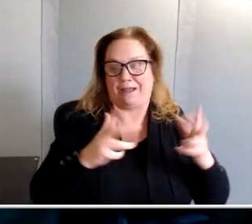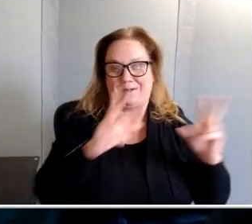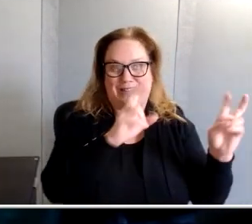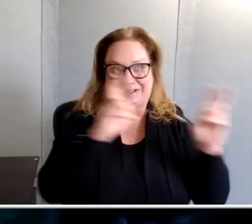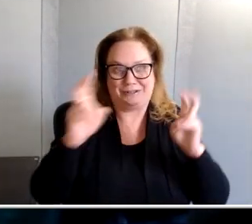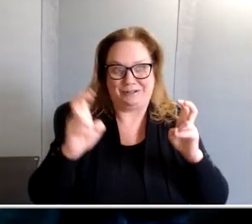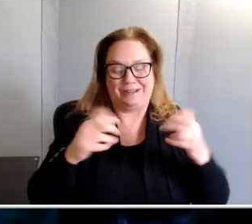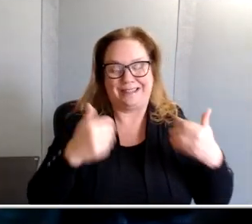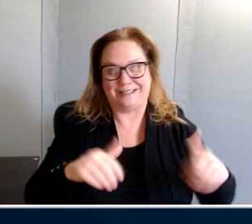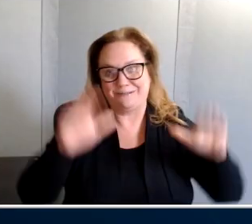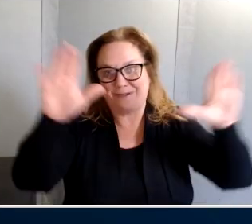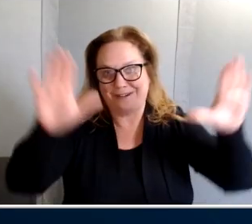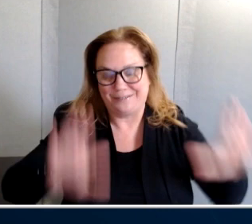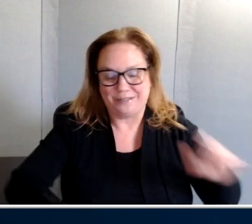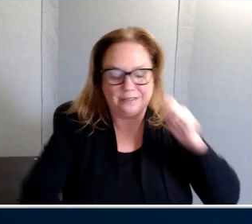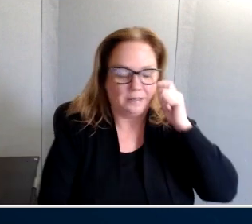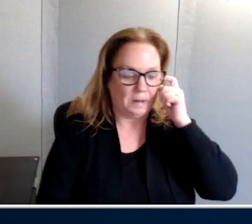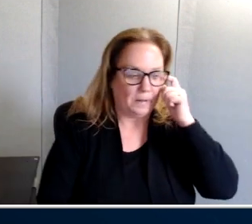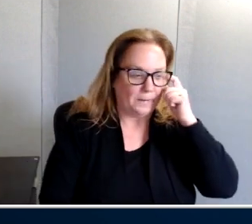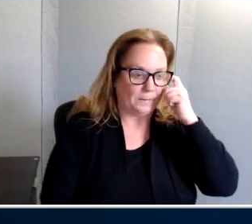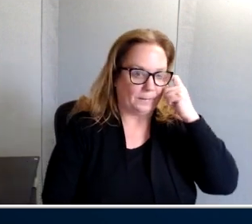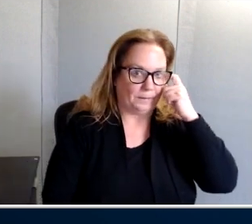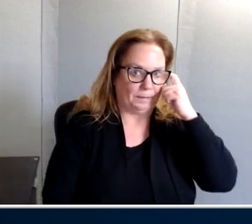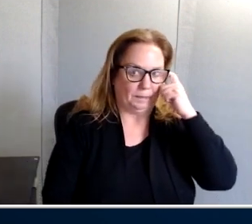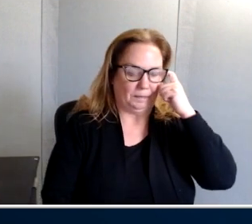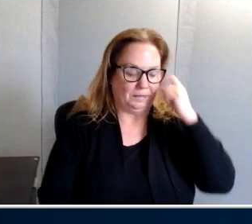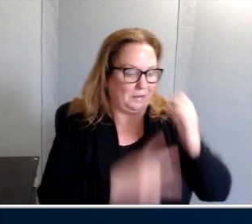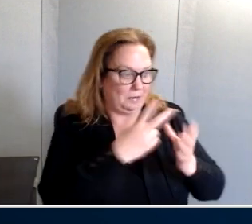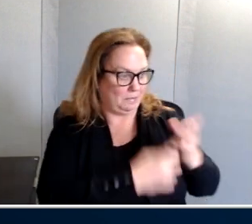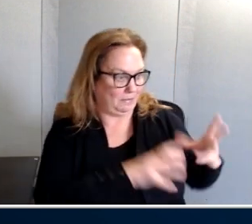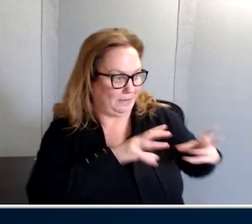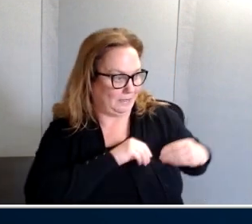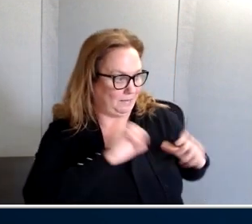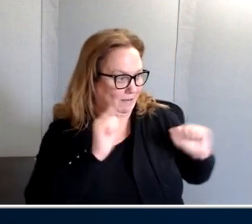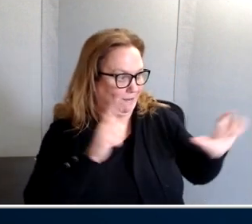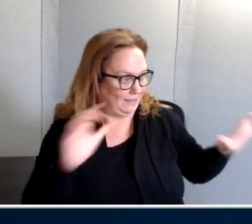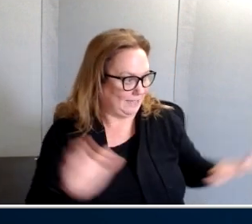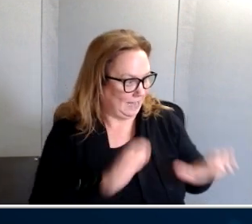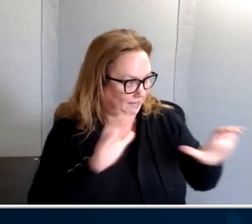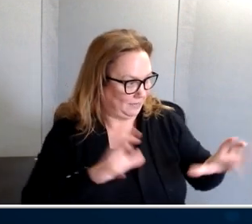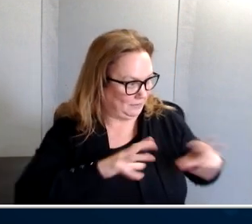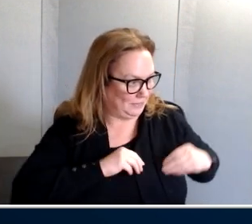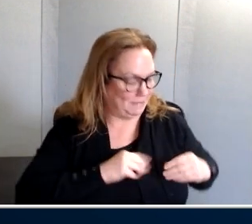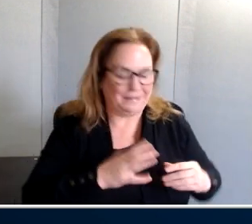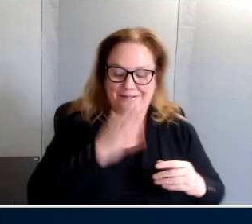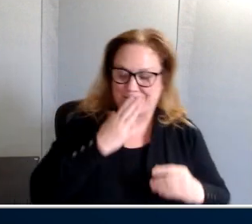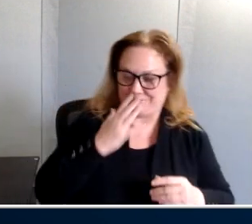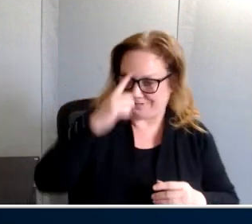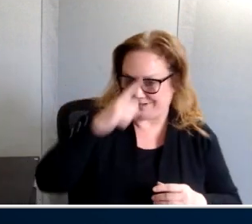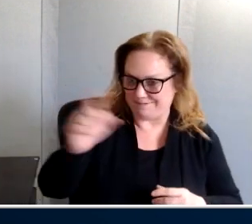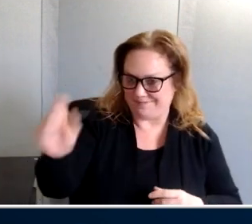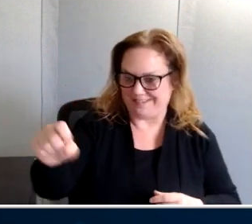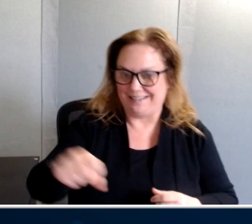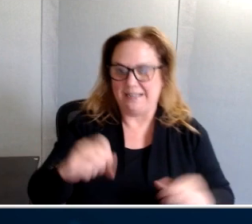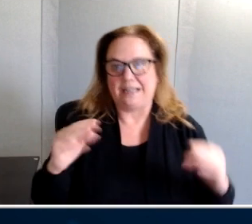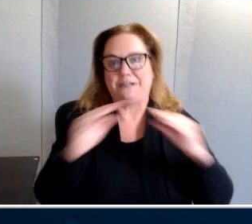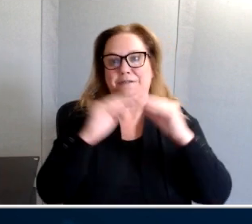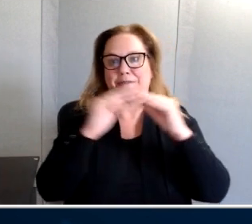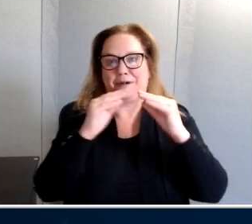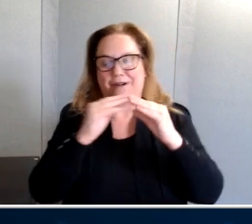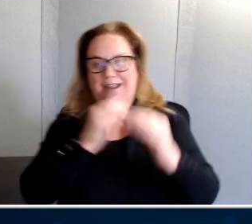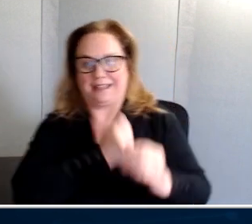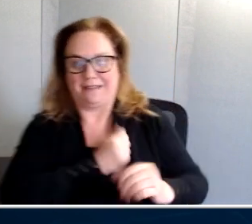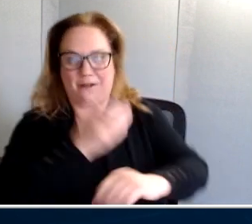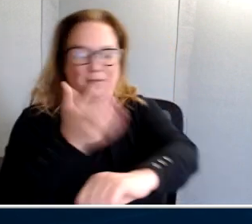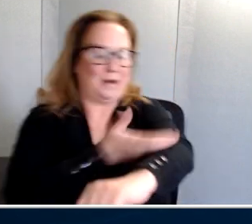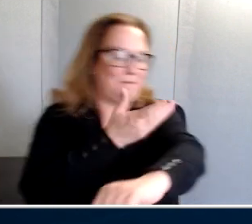pretty fantastic. You both all good with that? All this activity he's doing, good for him, right? Yes. Do more. I love it. Remodel yes. the whole